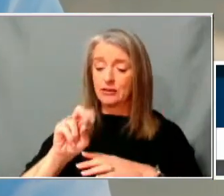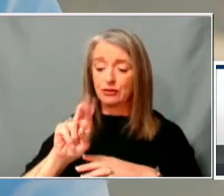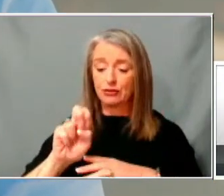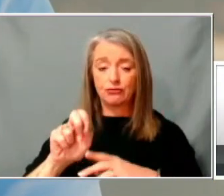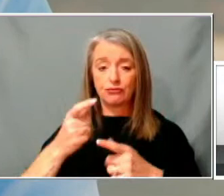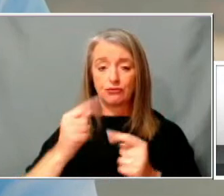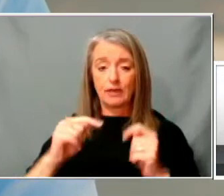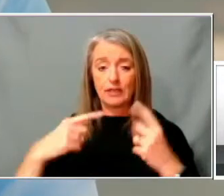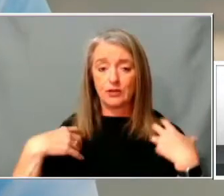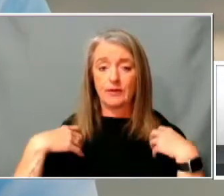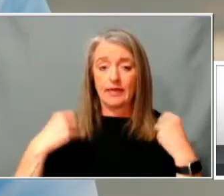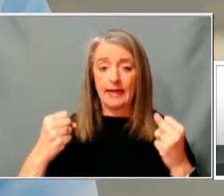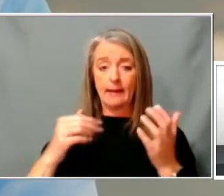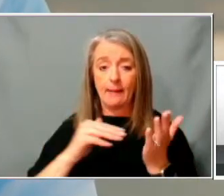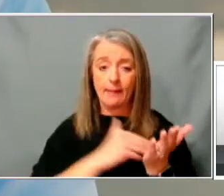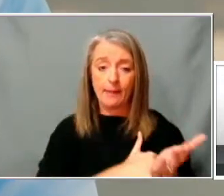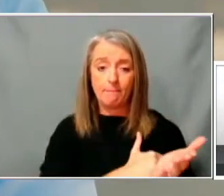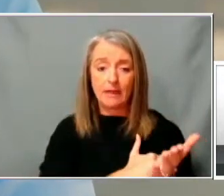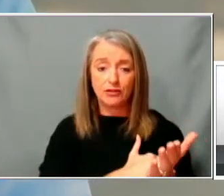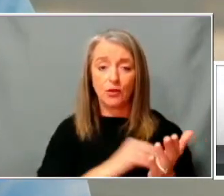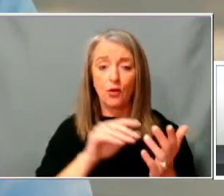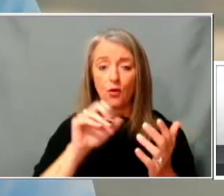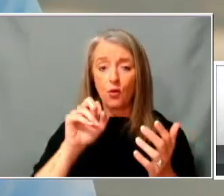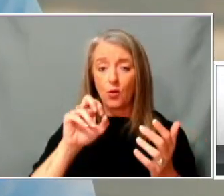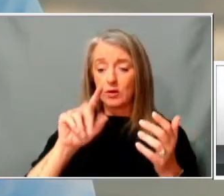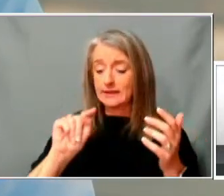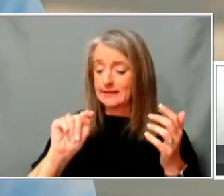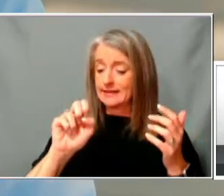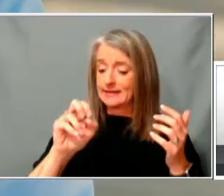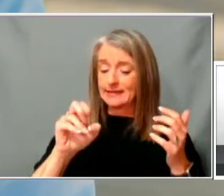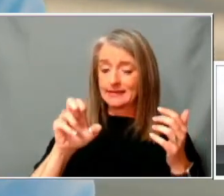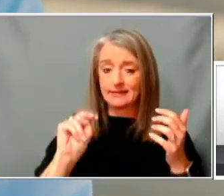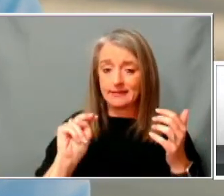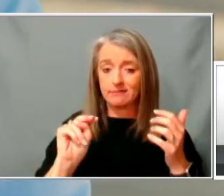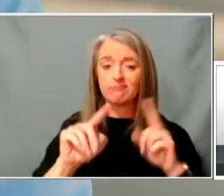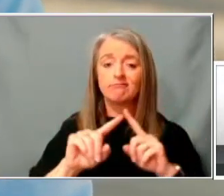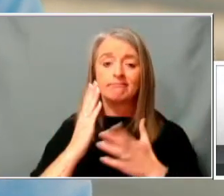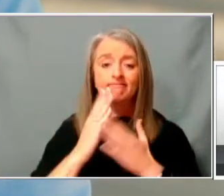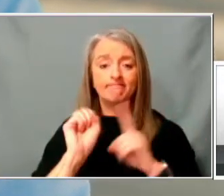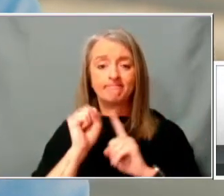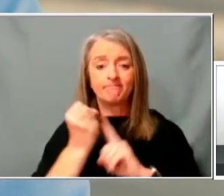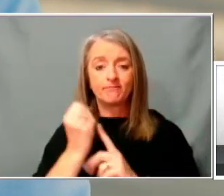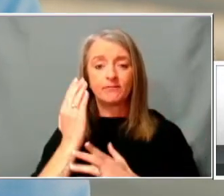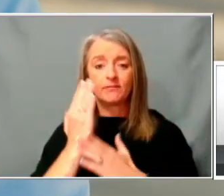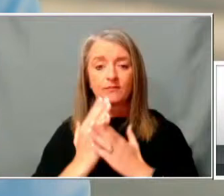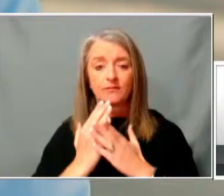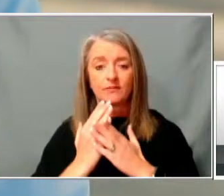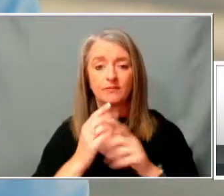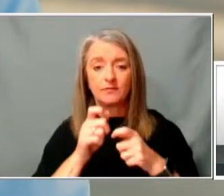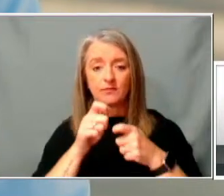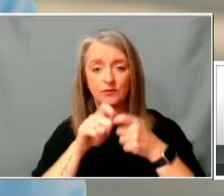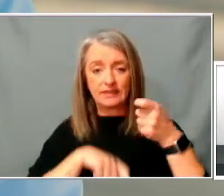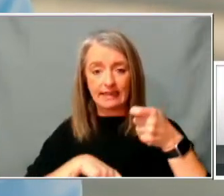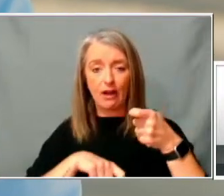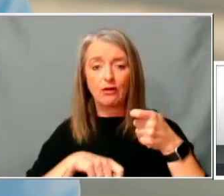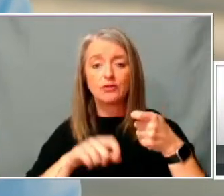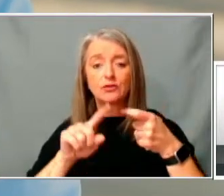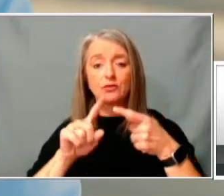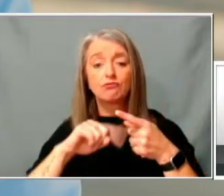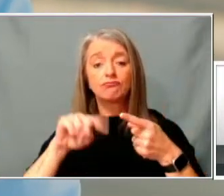to heal muscle or tendon. There certainly are some circumstances, for instance, partial thickness rotator cuff tears, where it has